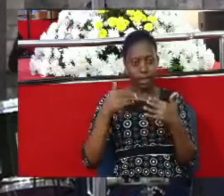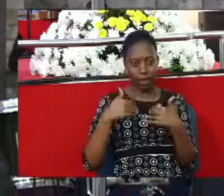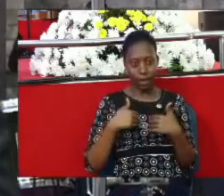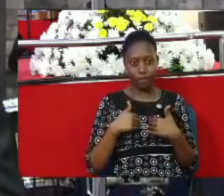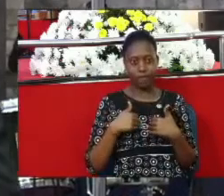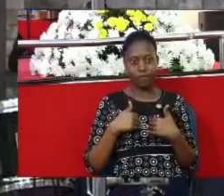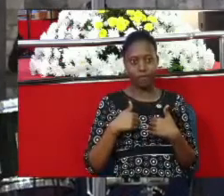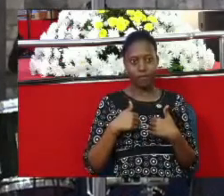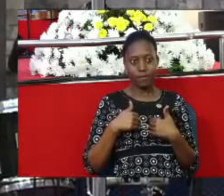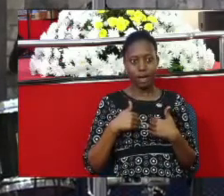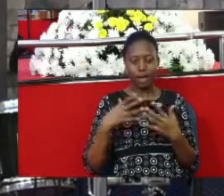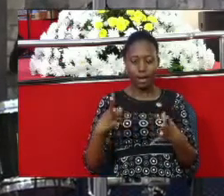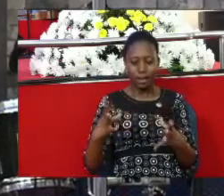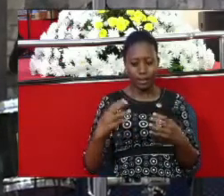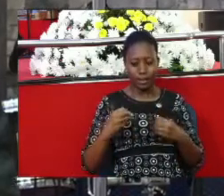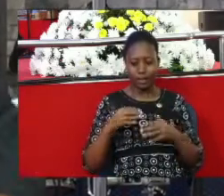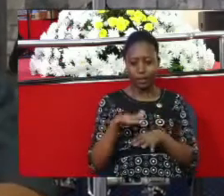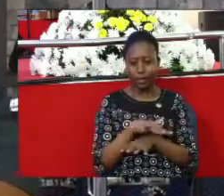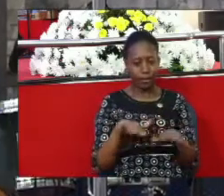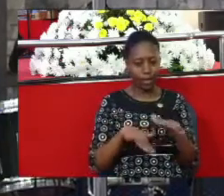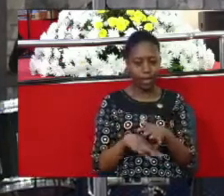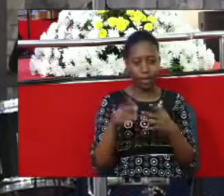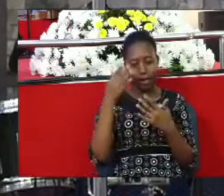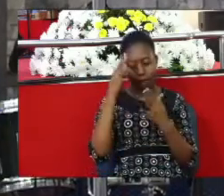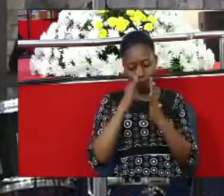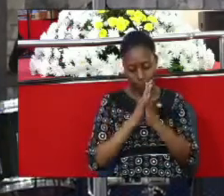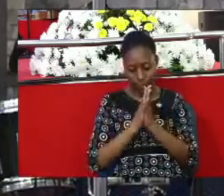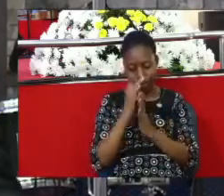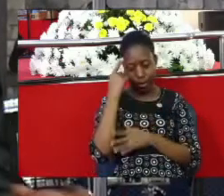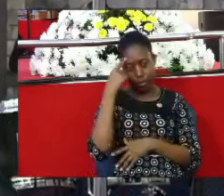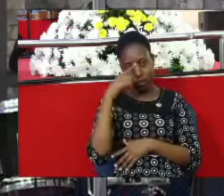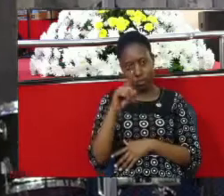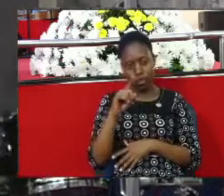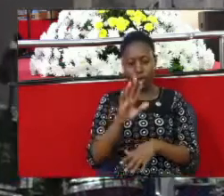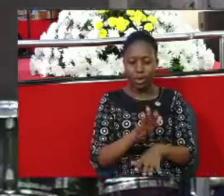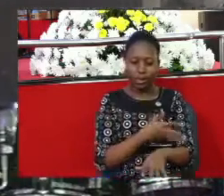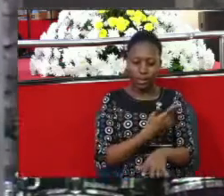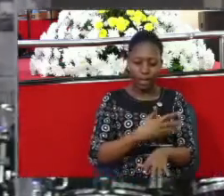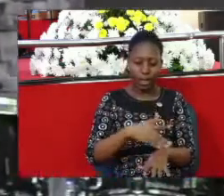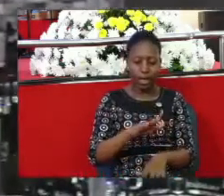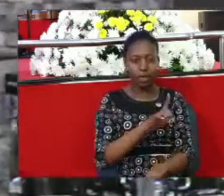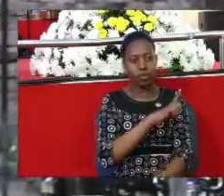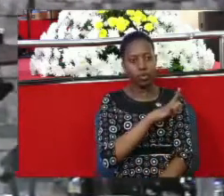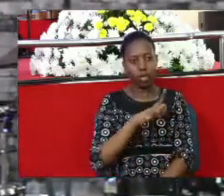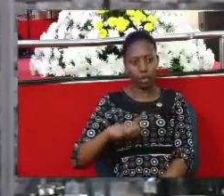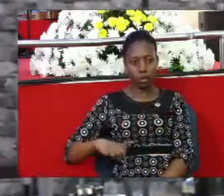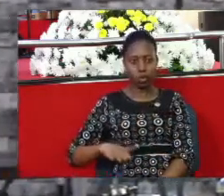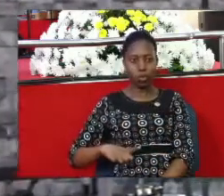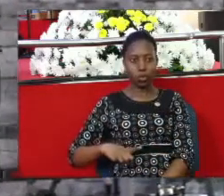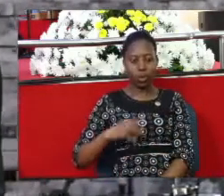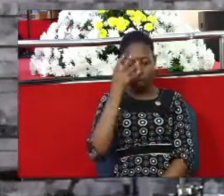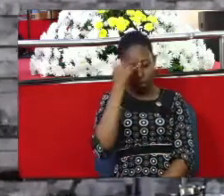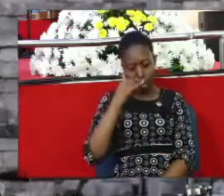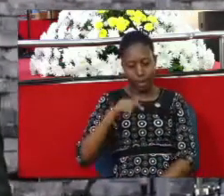na ameniwekelea mukono, maisha yangu yamebadilika kabisa. Of course, one of our biggest problem